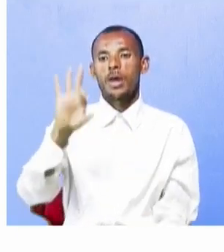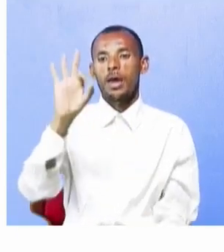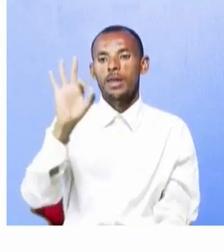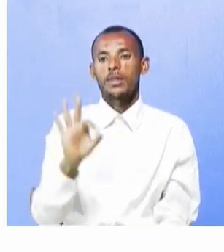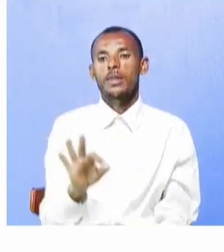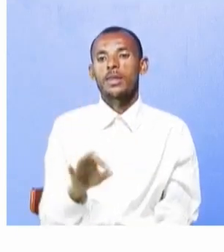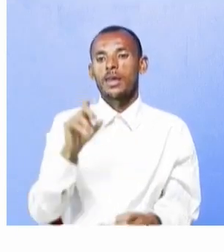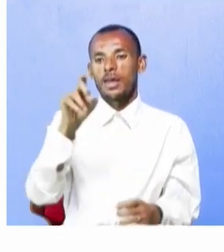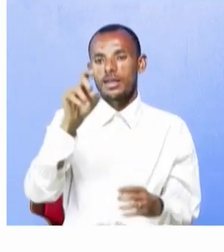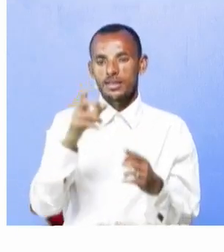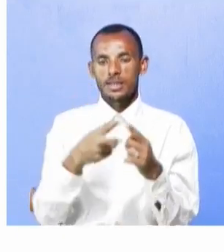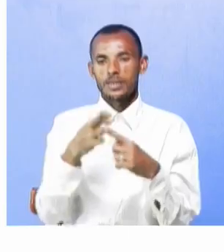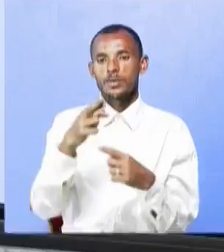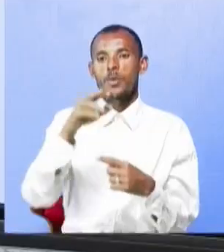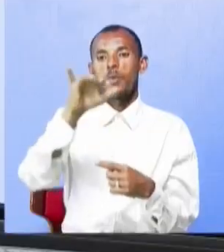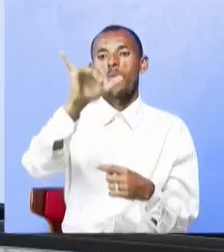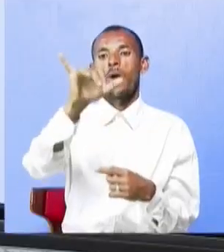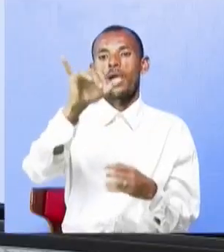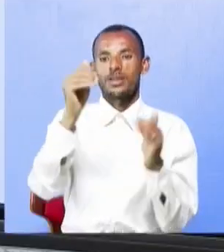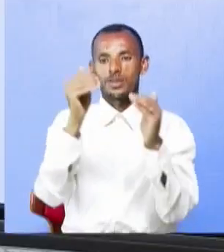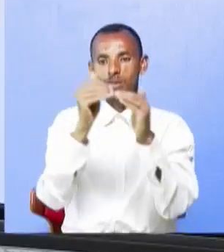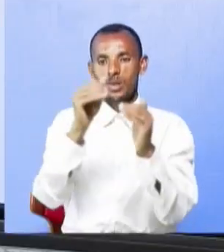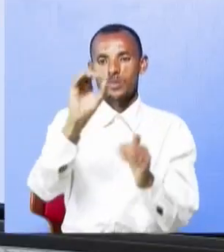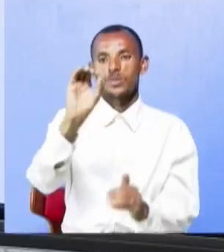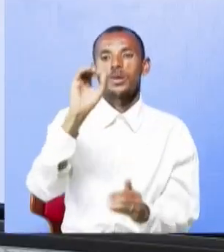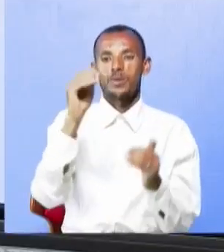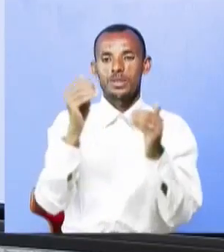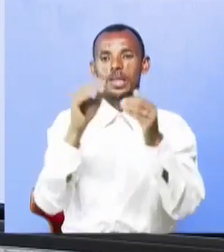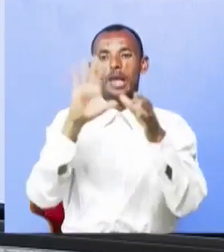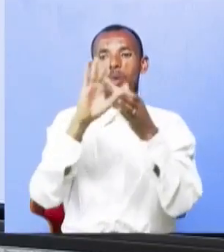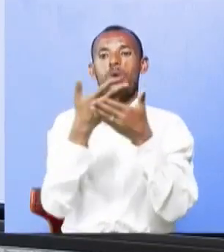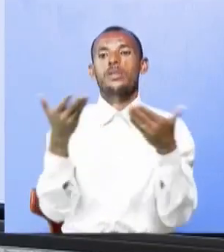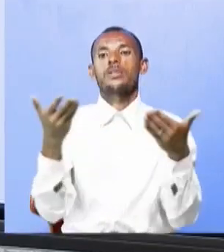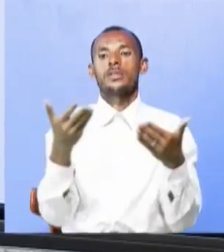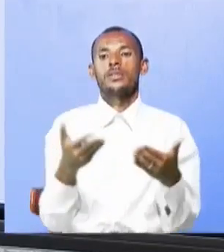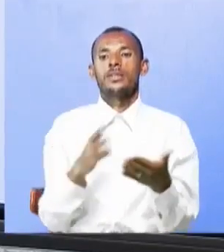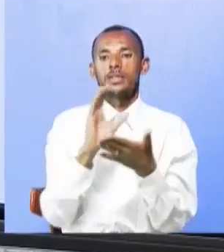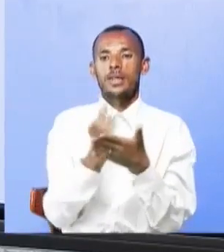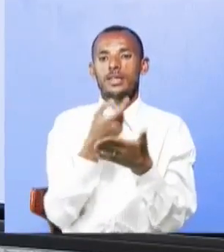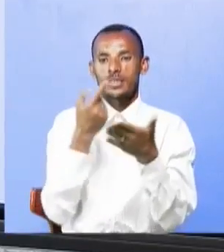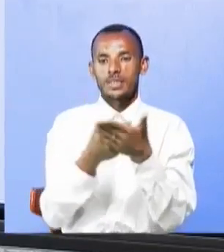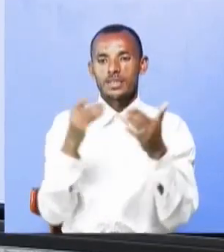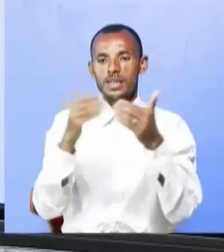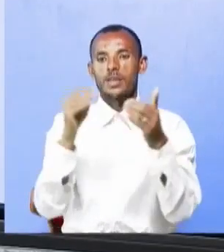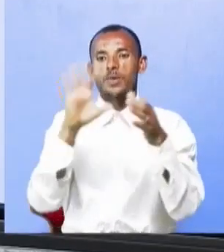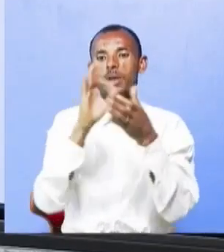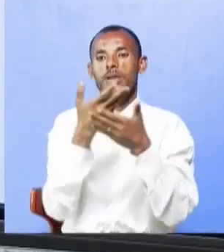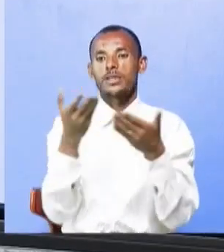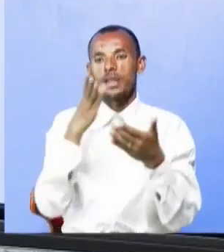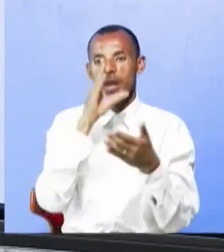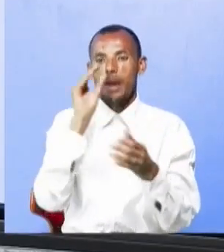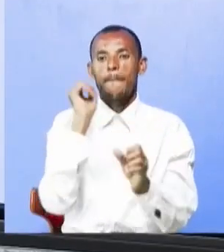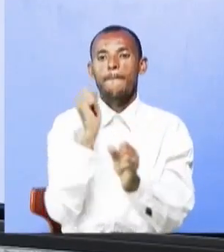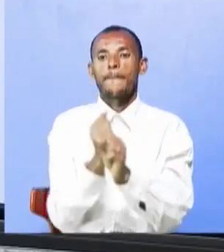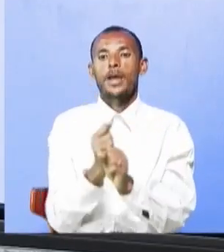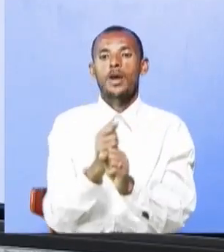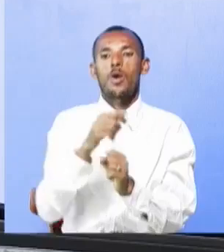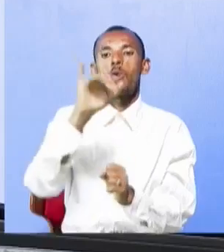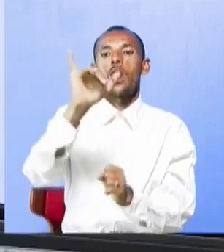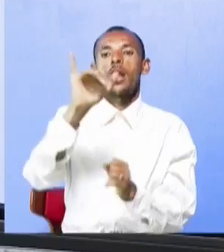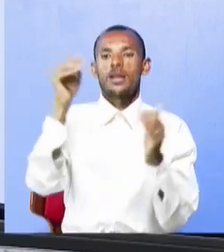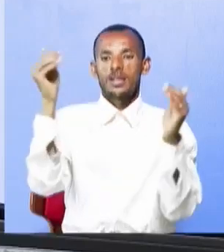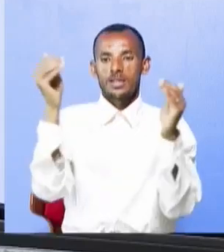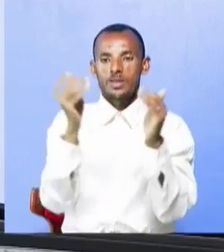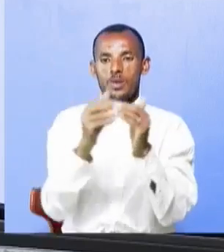don't forget to put y is equals to 0 in the equation. So take this equation and make y is equals to 0,